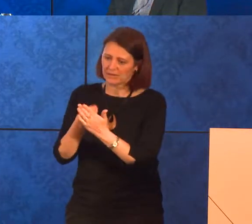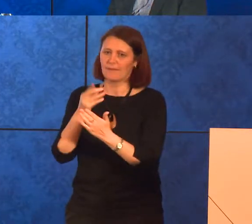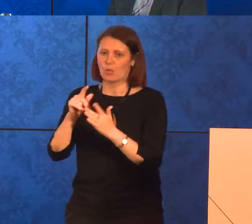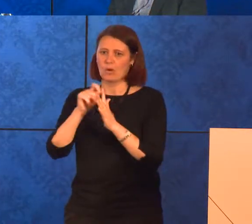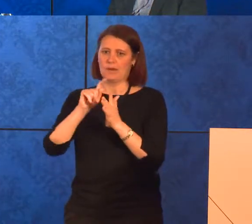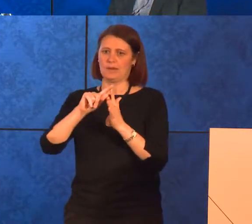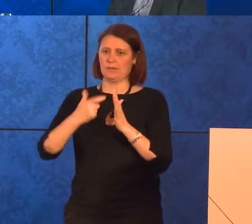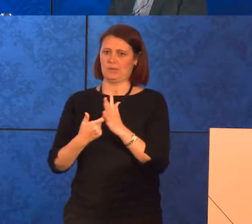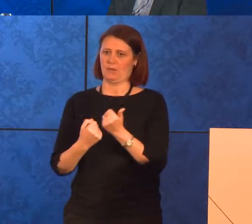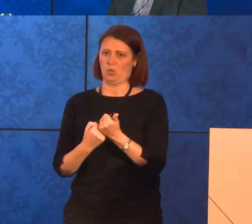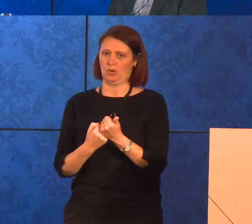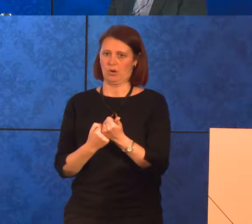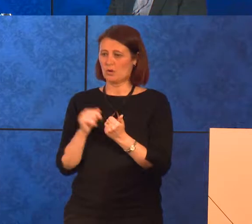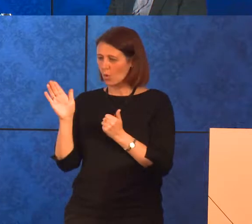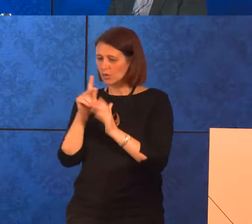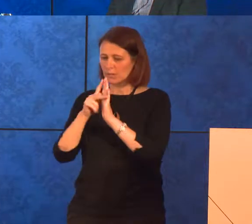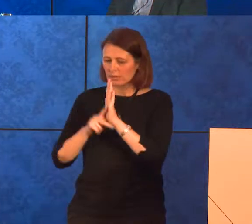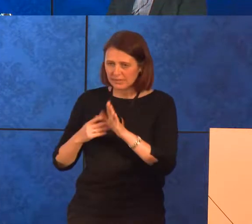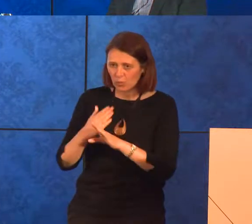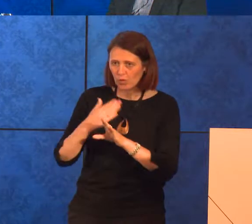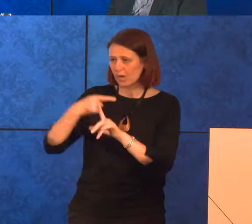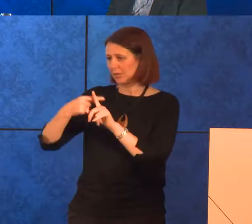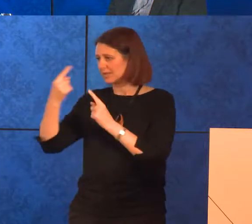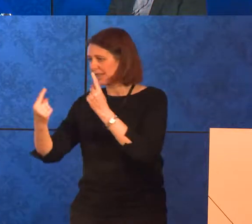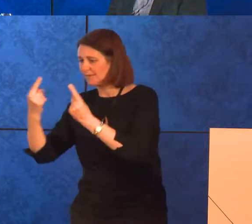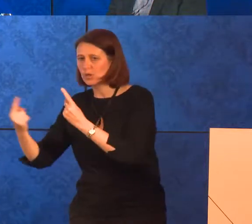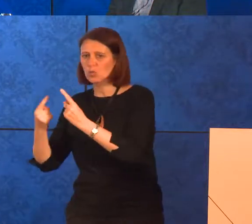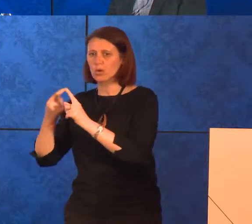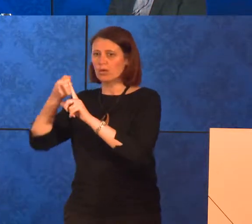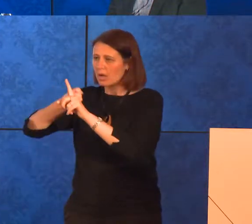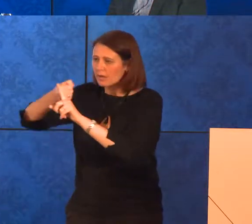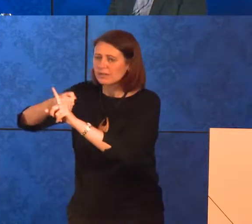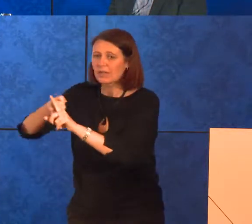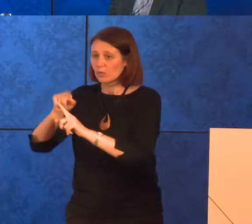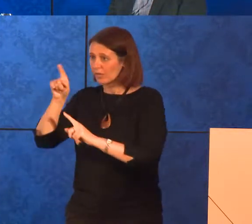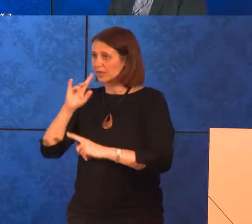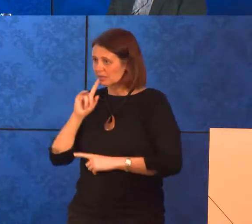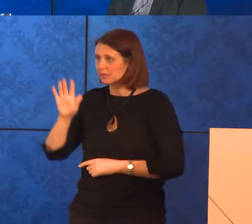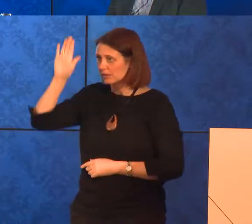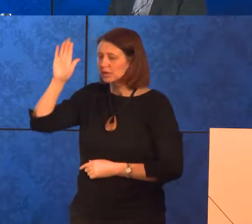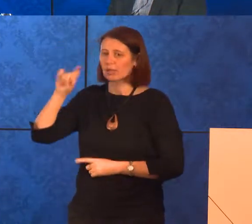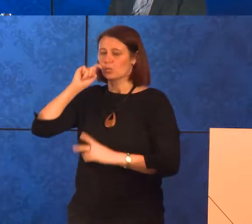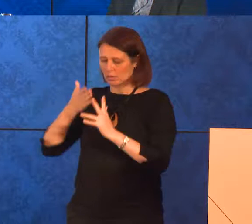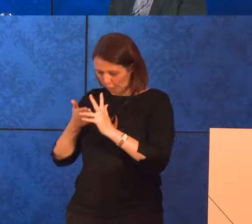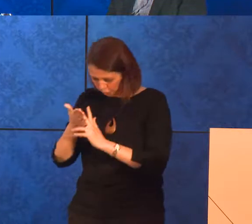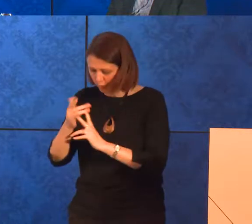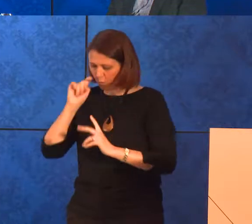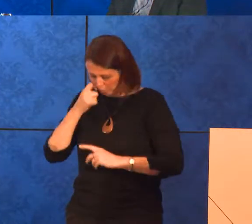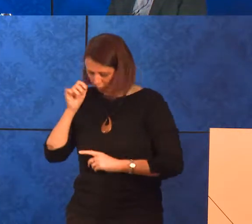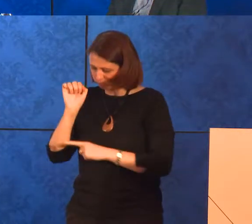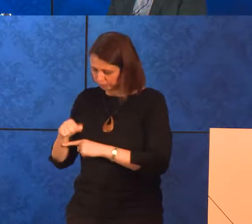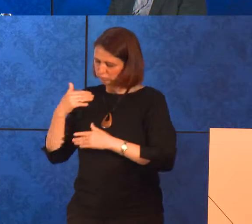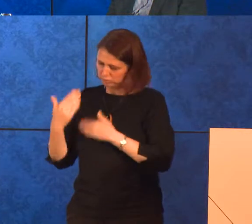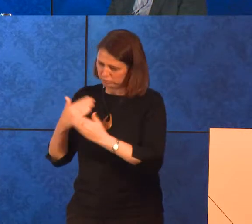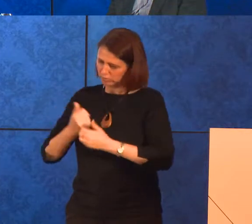things like all of the policy work and all of the individual advocacy for people who did actually get to the point where they said, yeah, we're going to go through and go